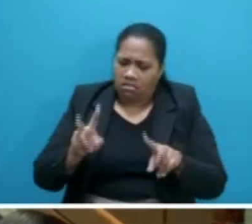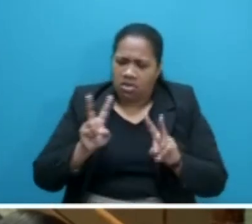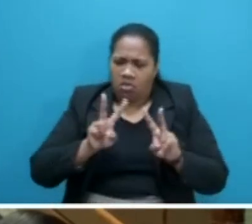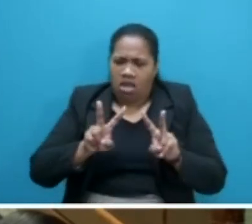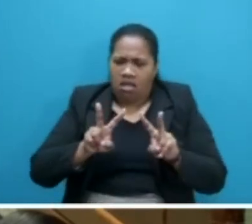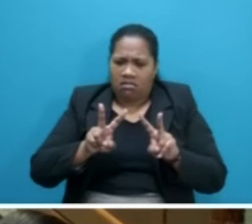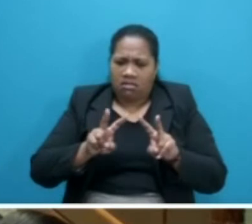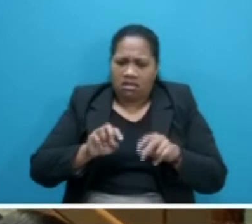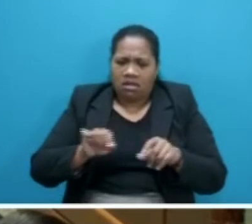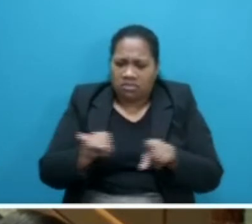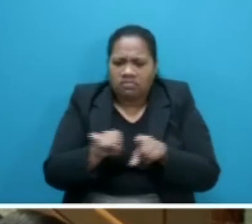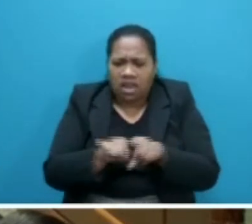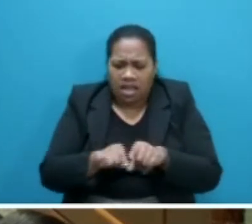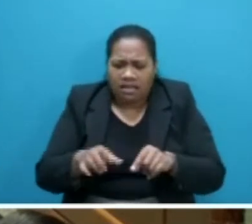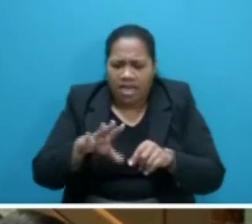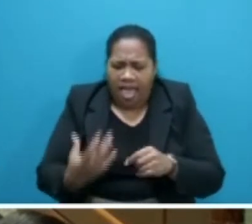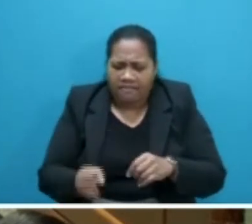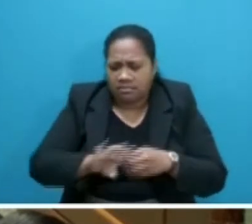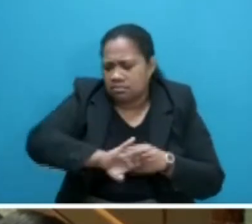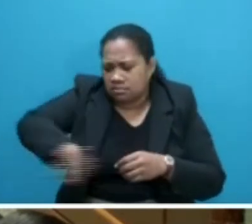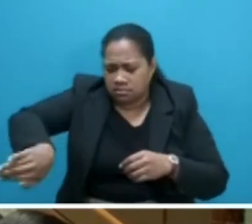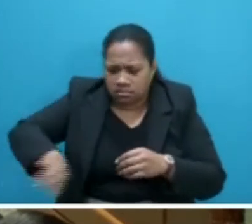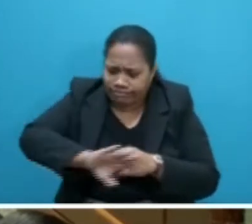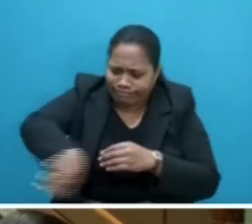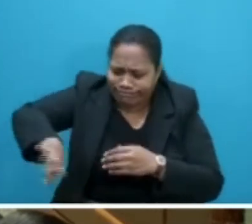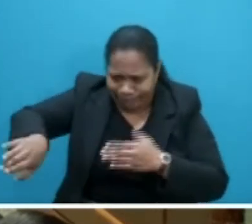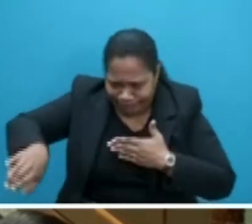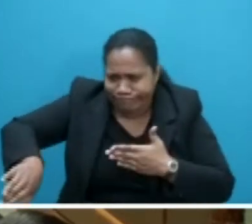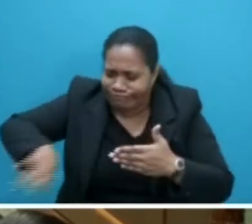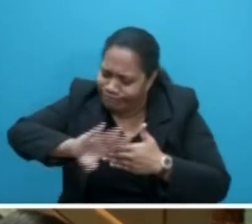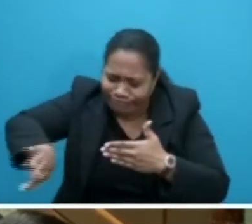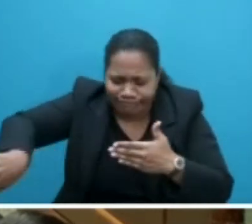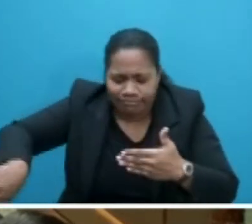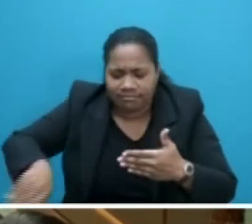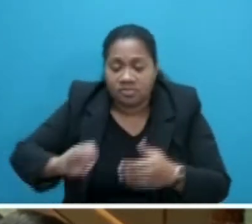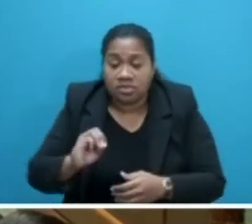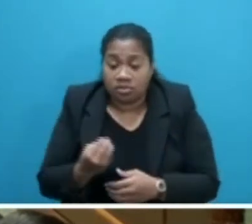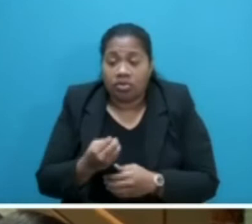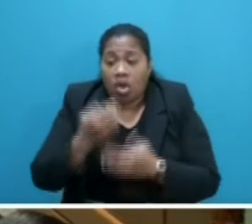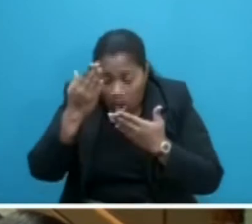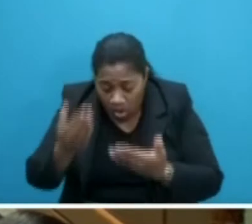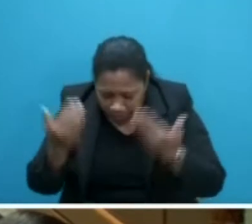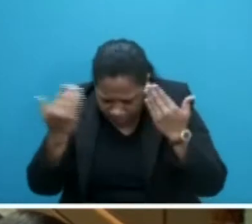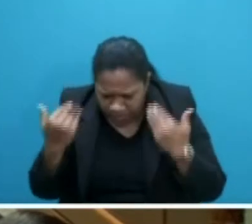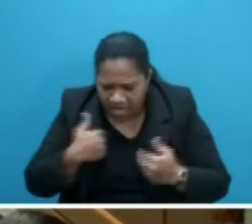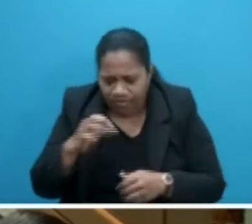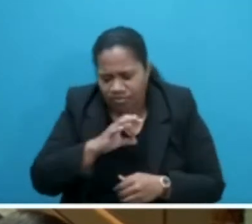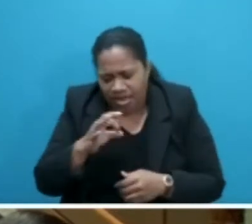tacit compliance. The Fijian people, Honorable Speaker, have not forgotten, nor will we